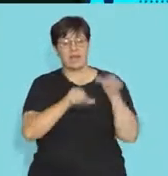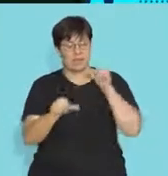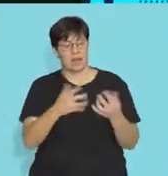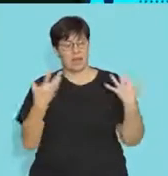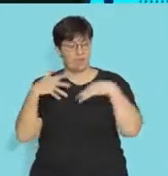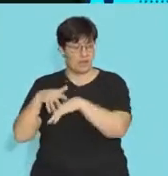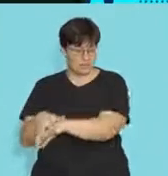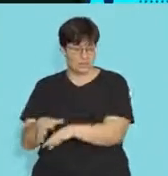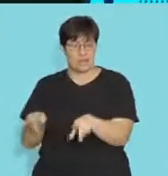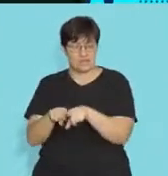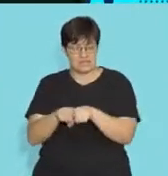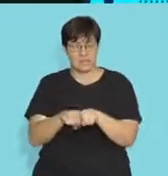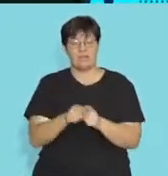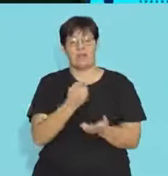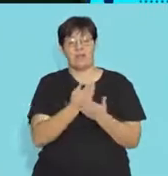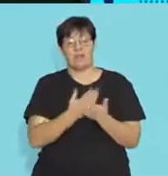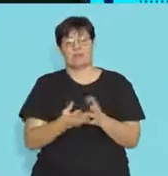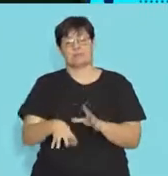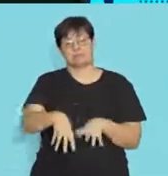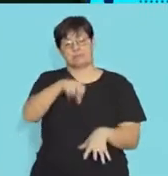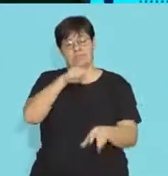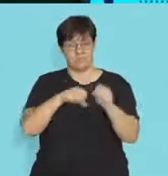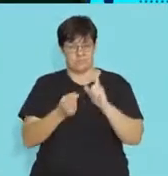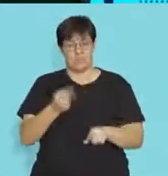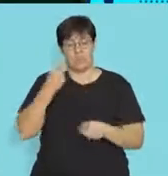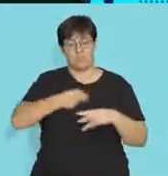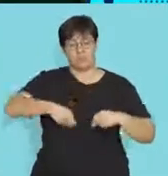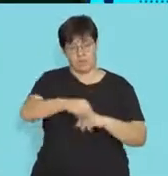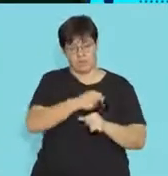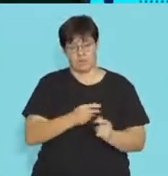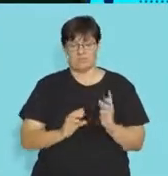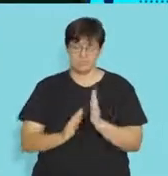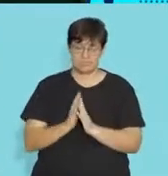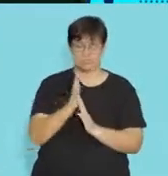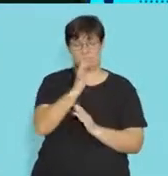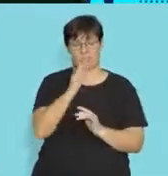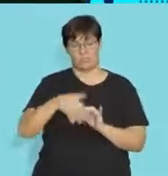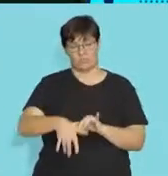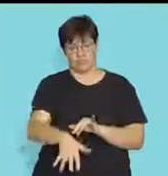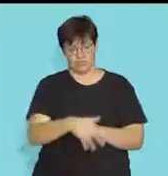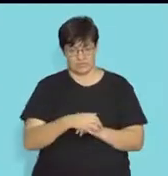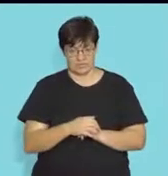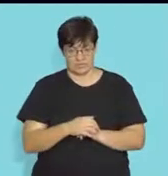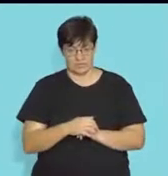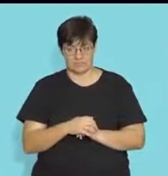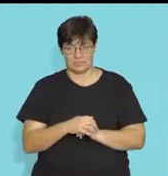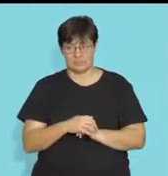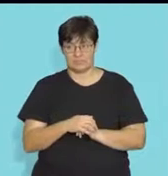for chemical reactions, as well as a medium for being able to absorb nutrients from the soil into the